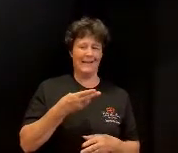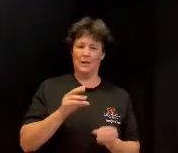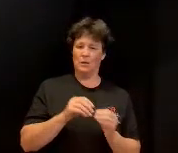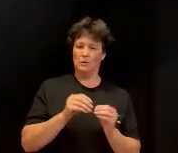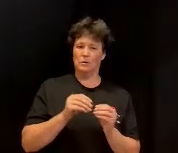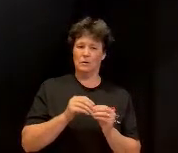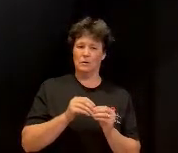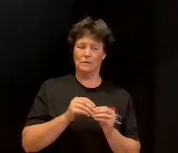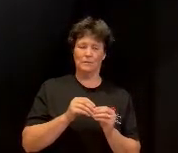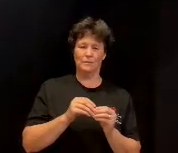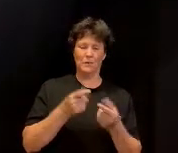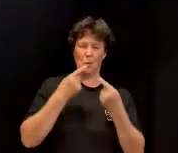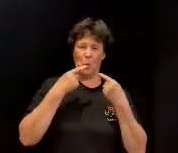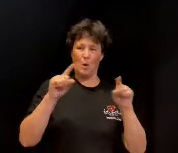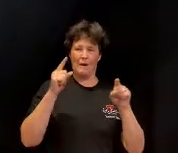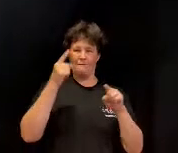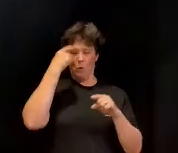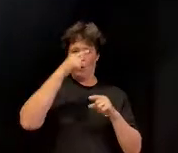the opposition.